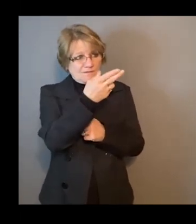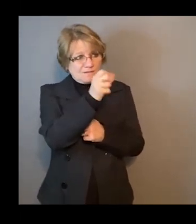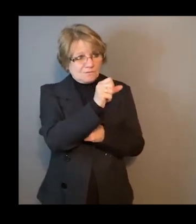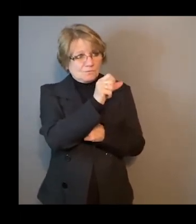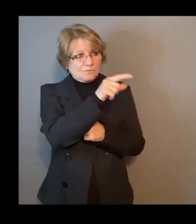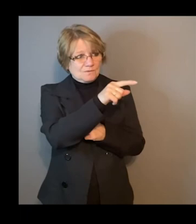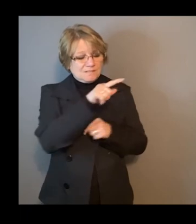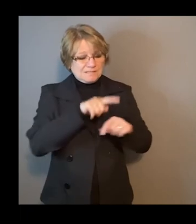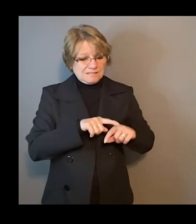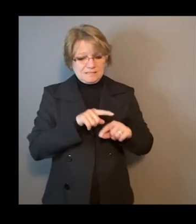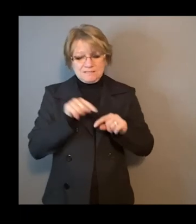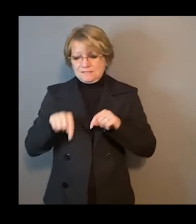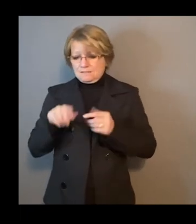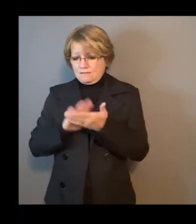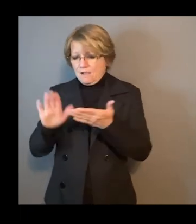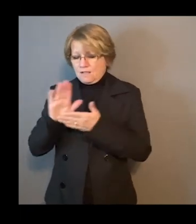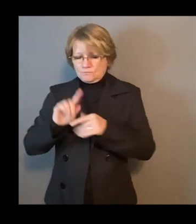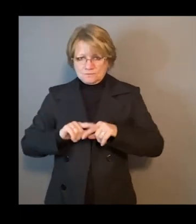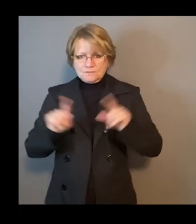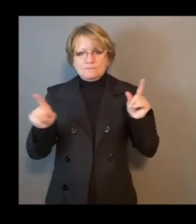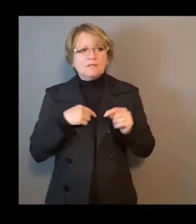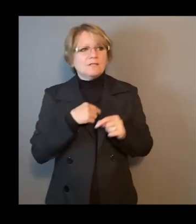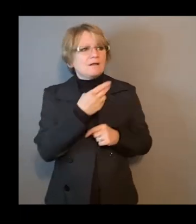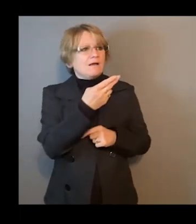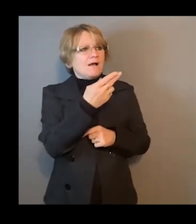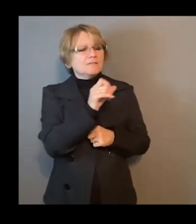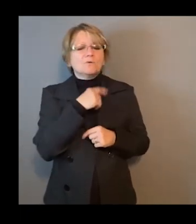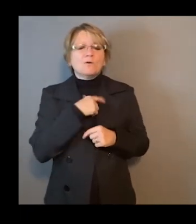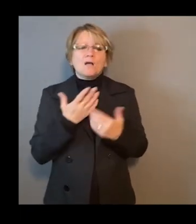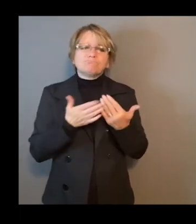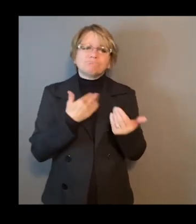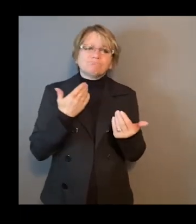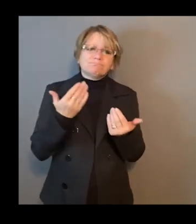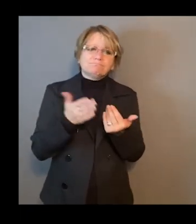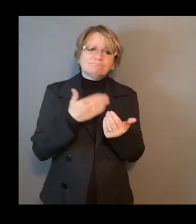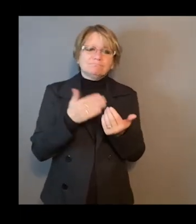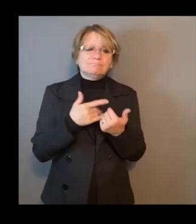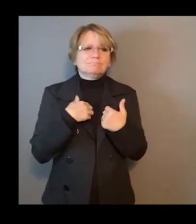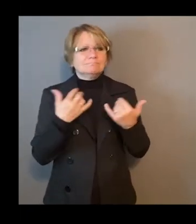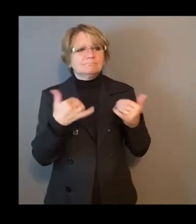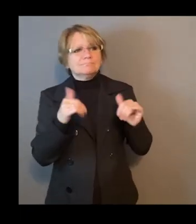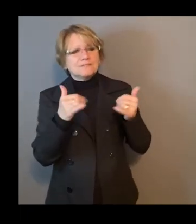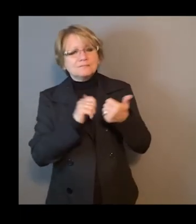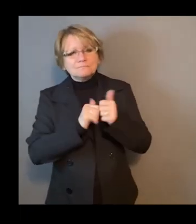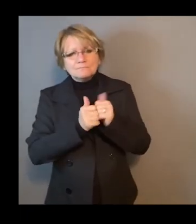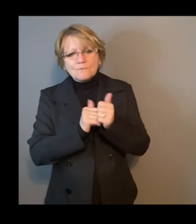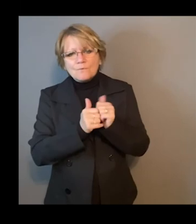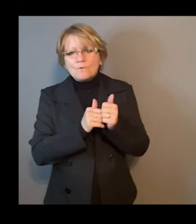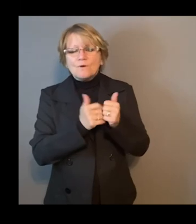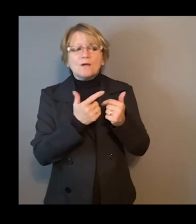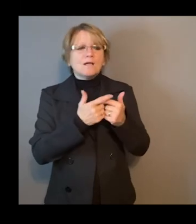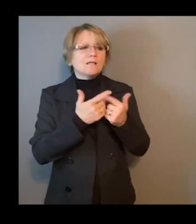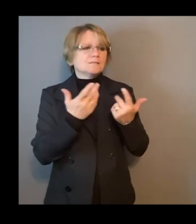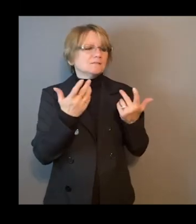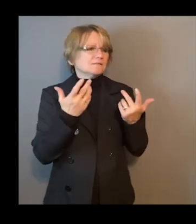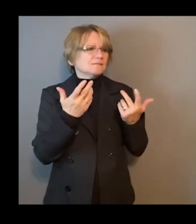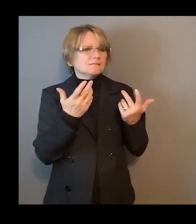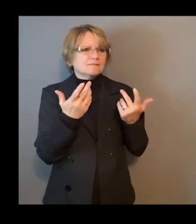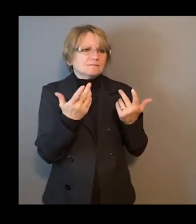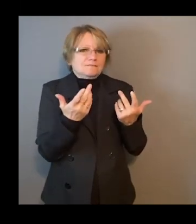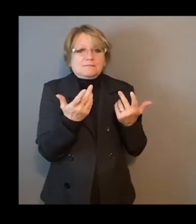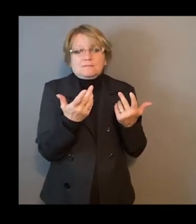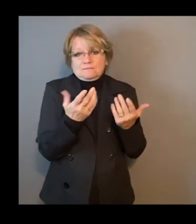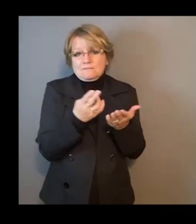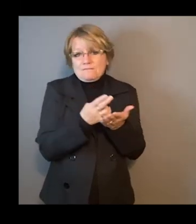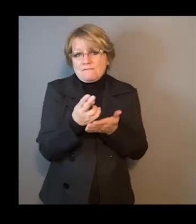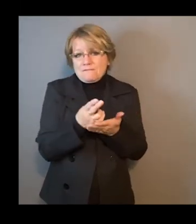in high school, it was just a breeze for me. Like, everything was easy. And, like, you know, I played sports. And, like, high school, like,